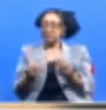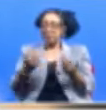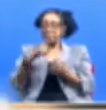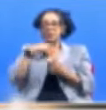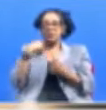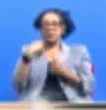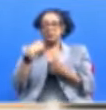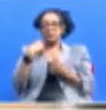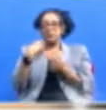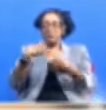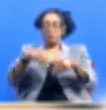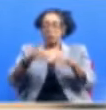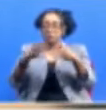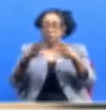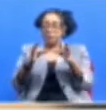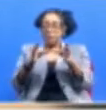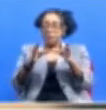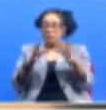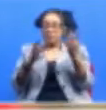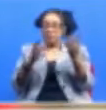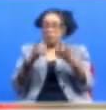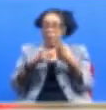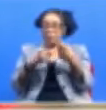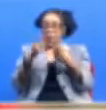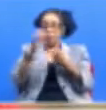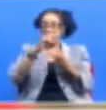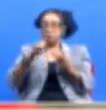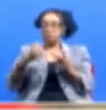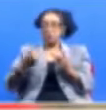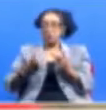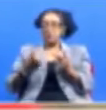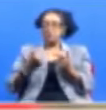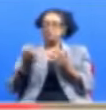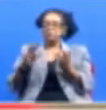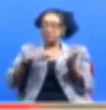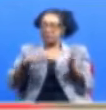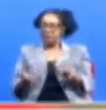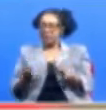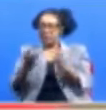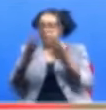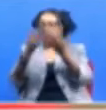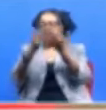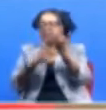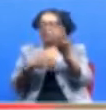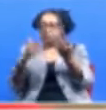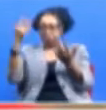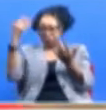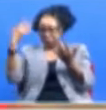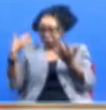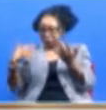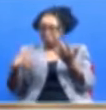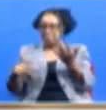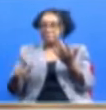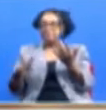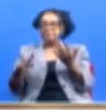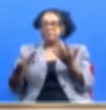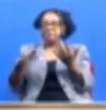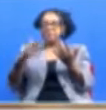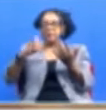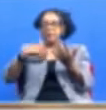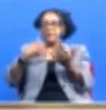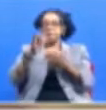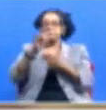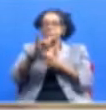According to this family, the four-year-old baby girl was soaked in blood from head to toe. She had cried her eye glands